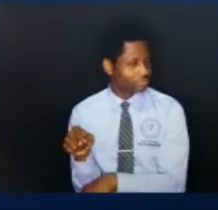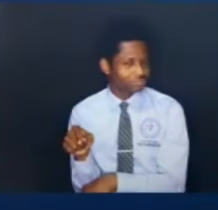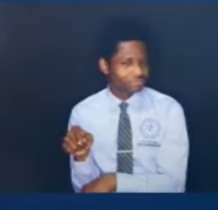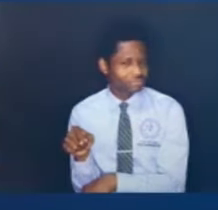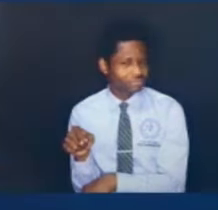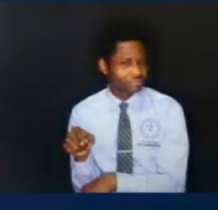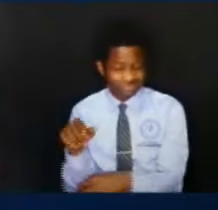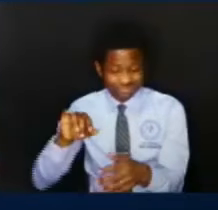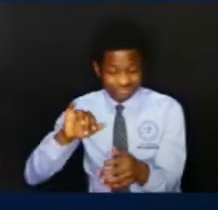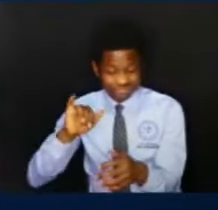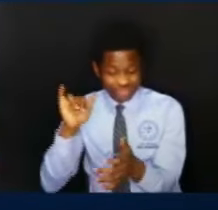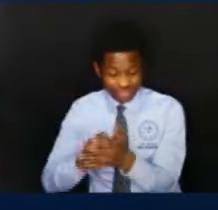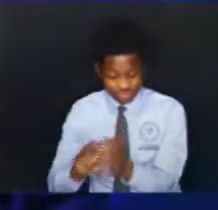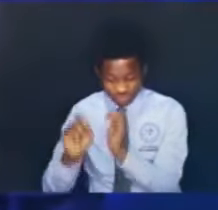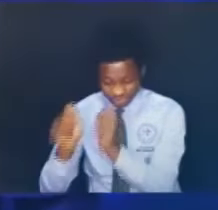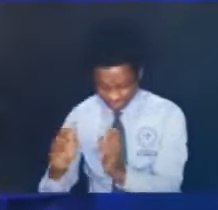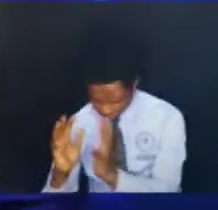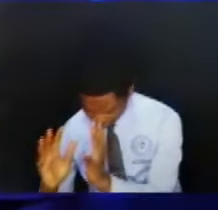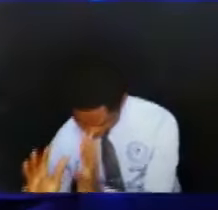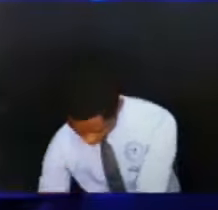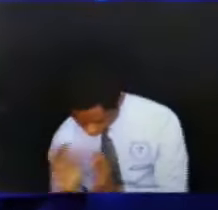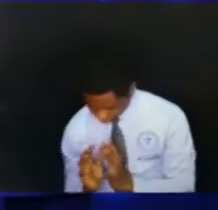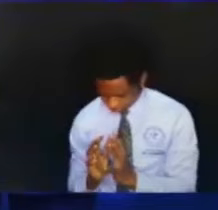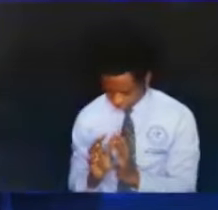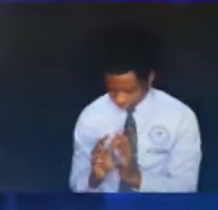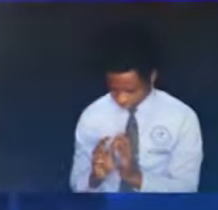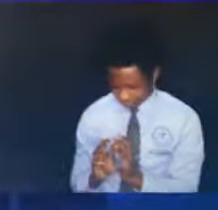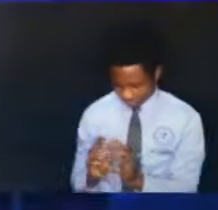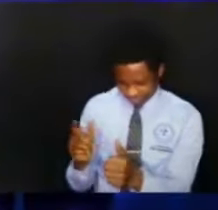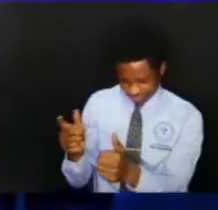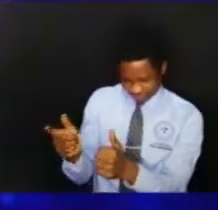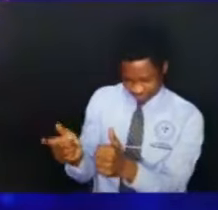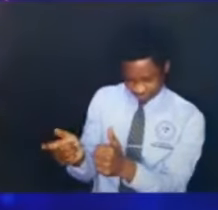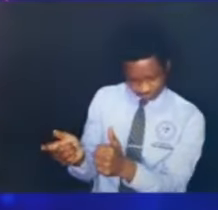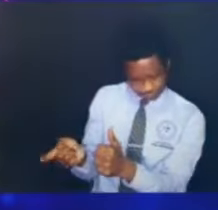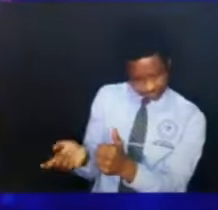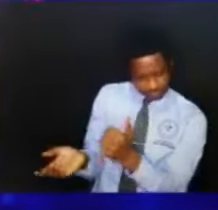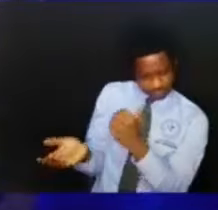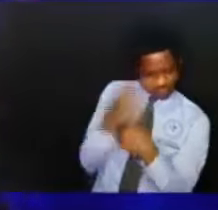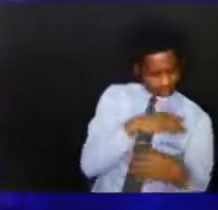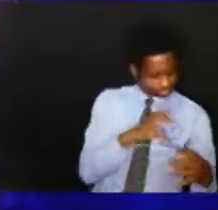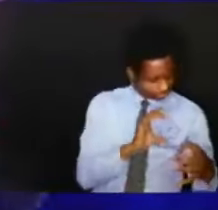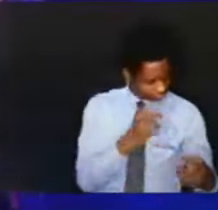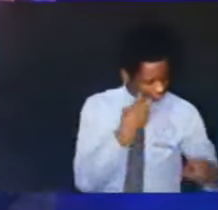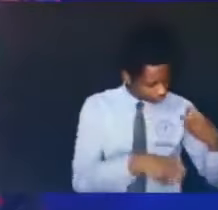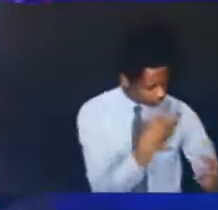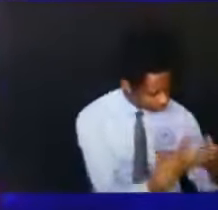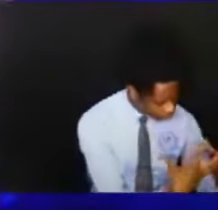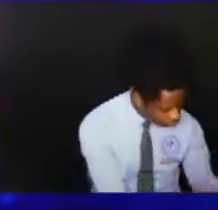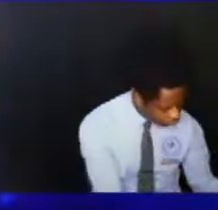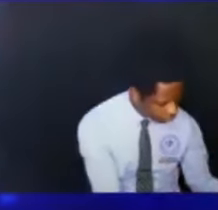importance leaving your gift on the altar going to Recons is it comes before any other